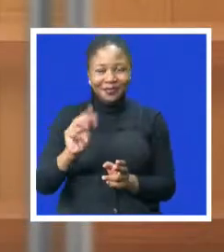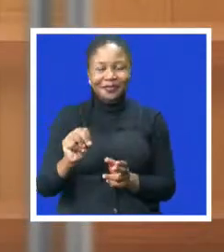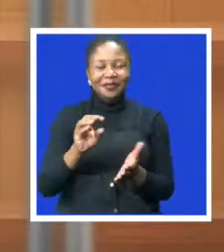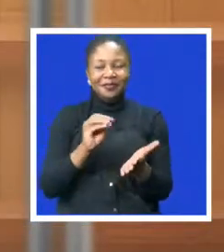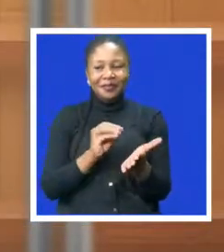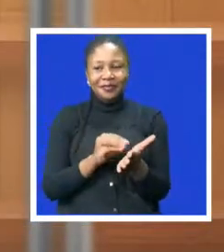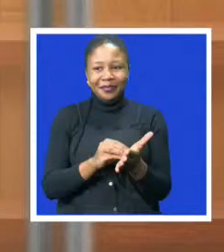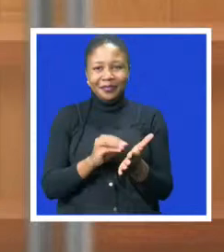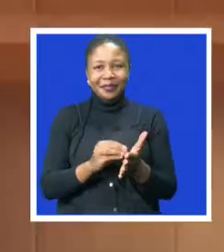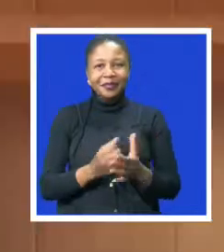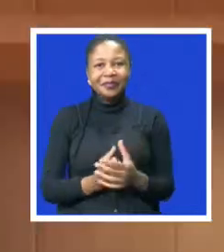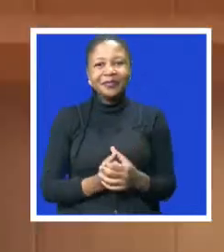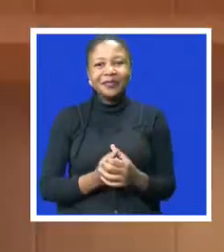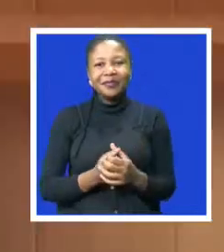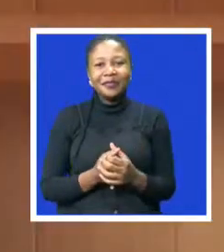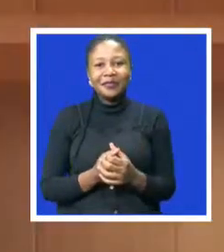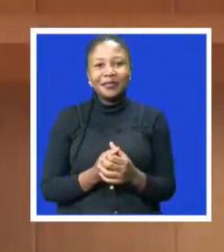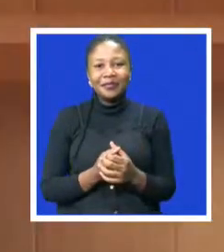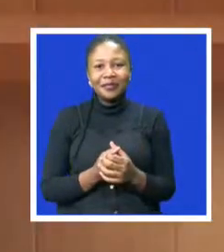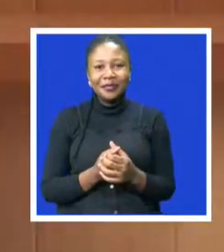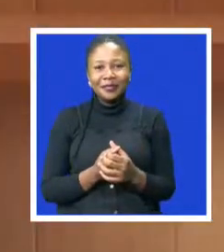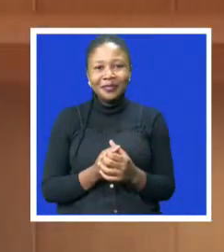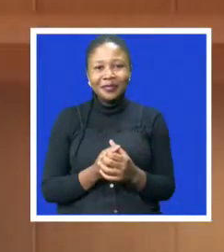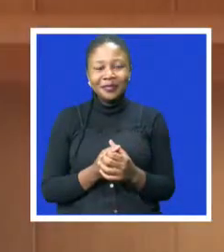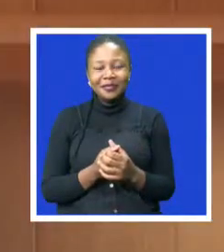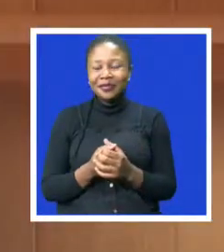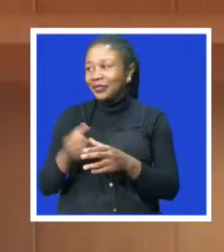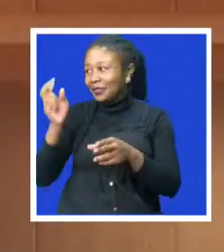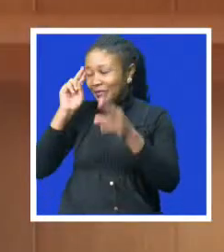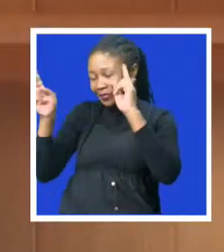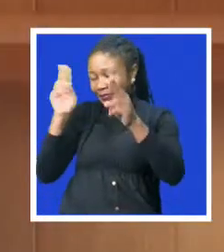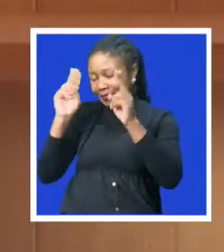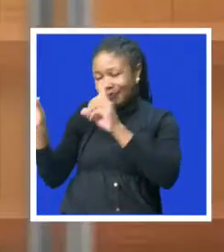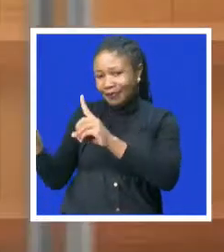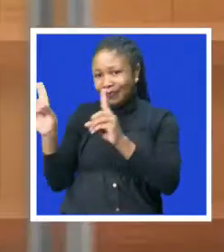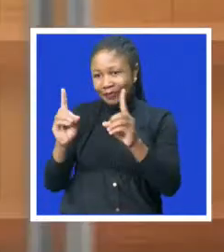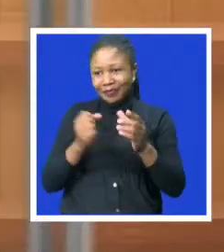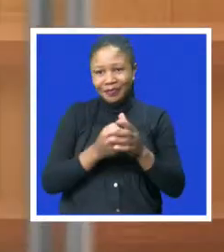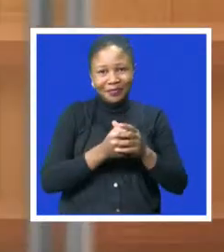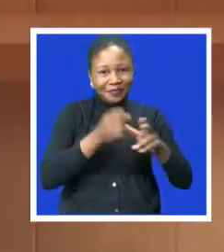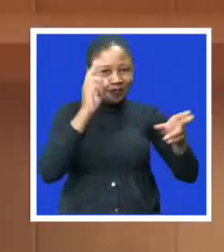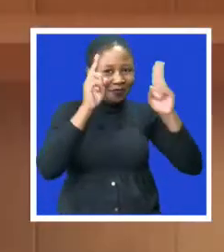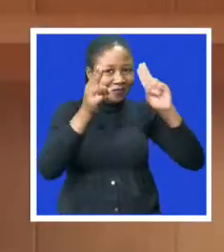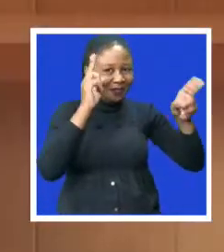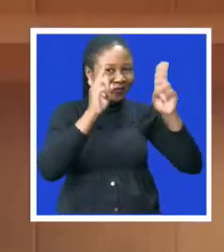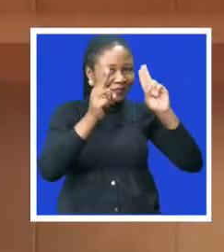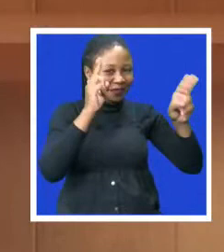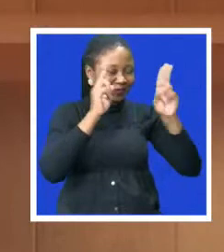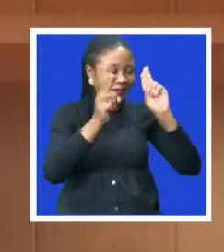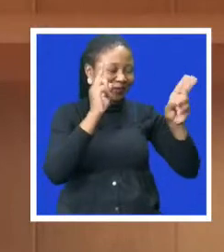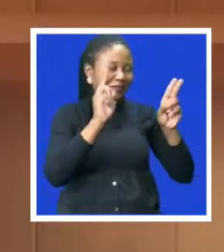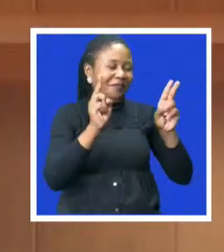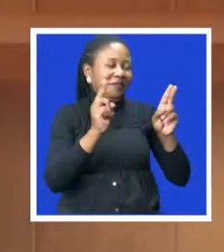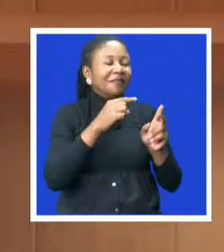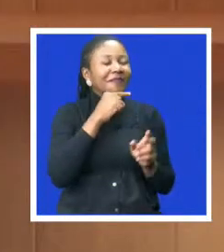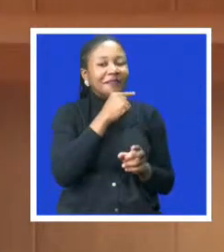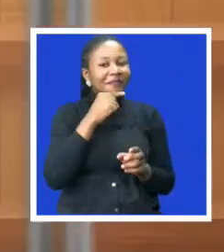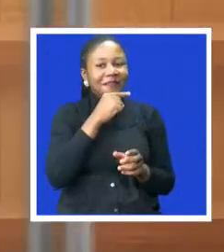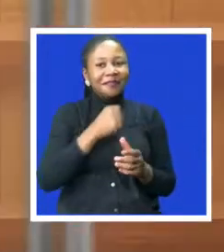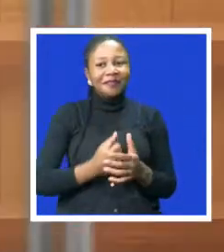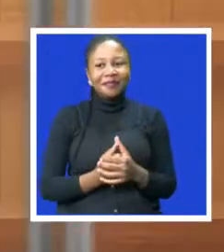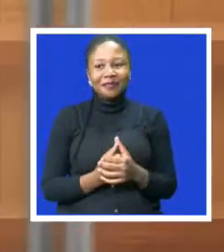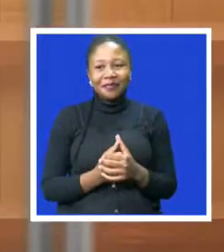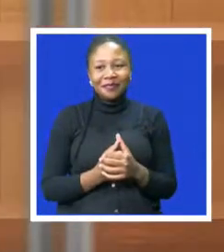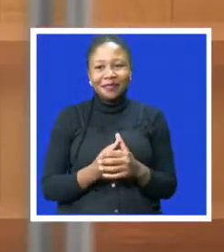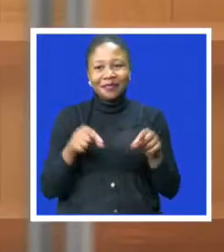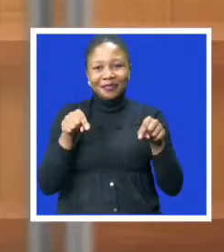very good afternoon, Mr. Ngwenya. Good afternoon, Lerato. How are you? I'm alright. How are you? I'm good. I'm good too. So